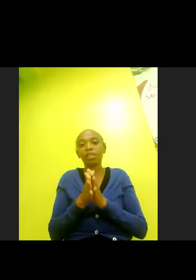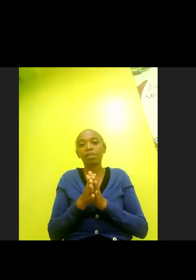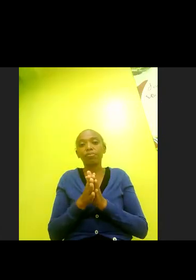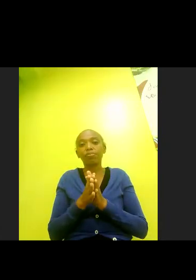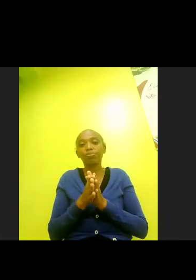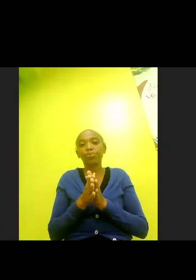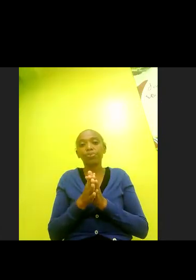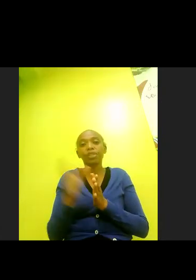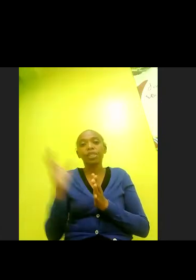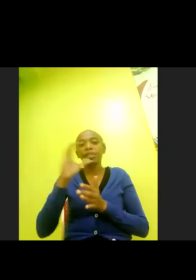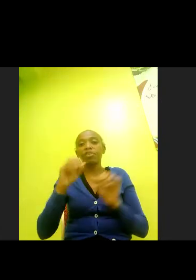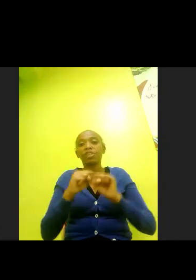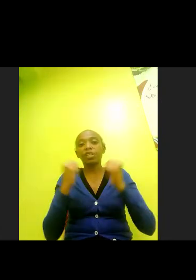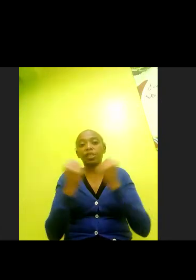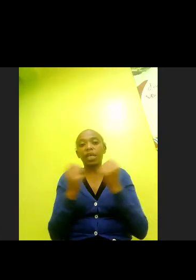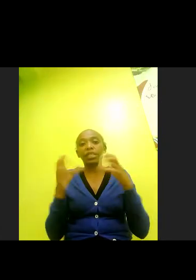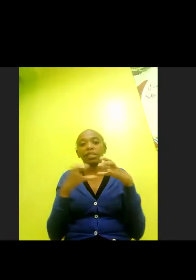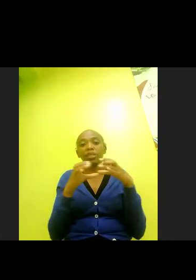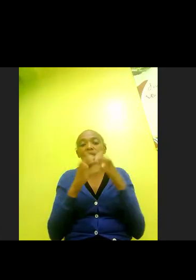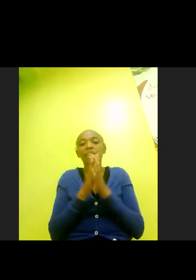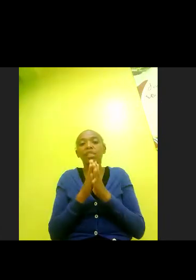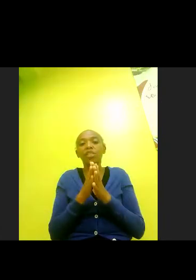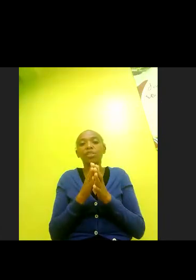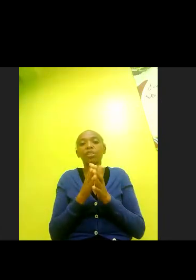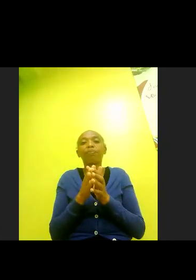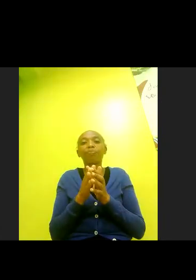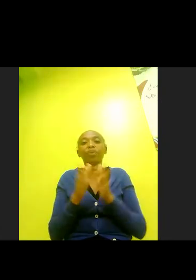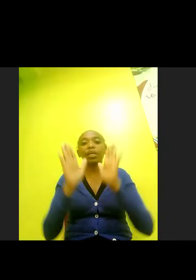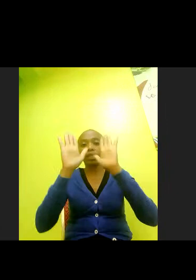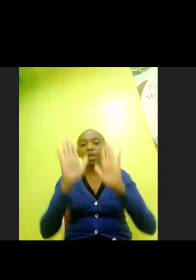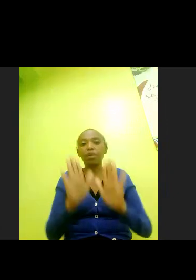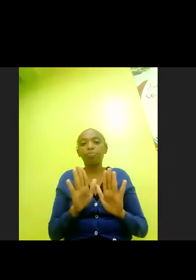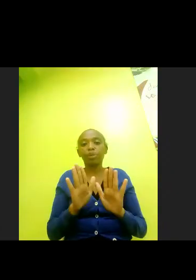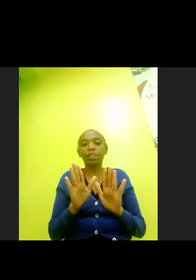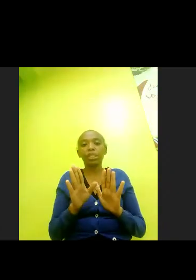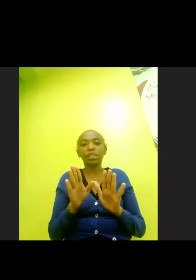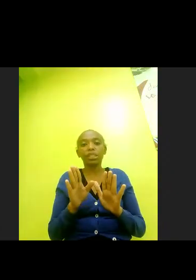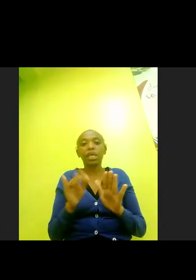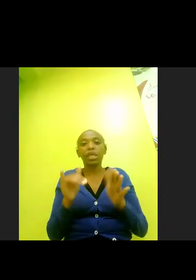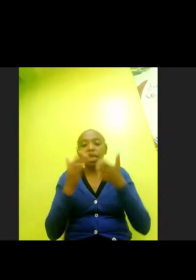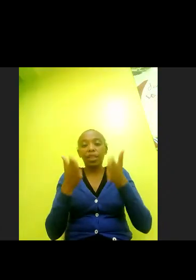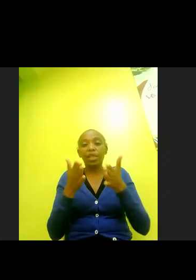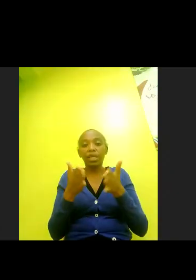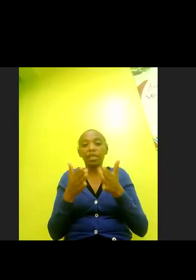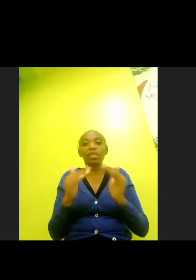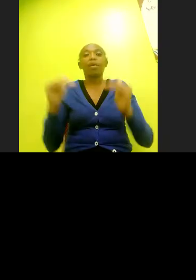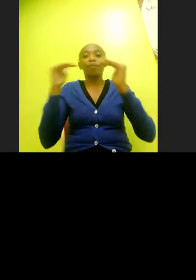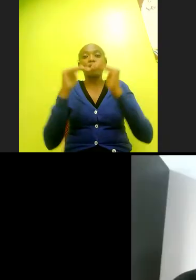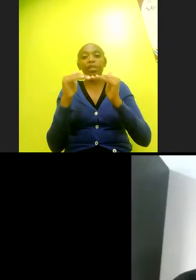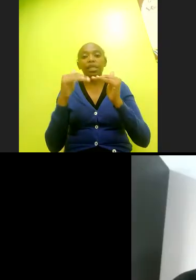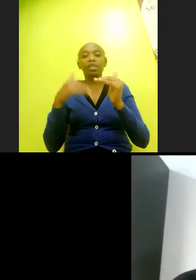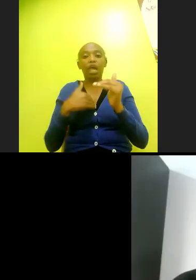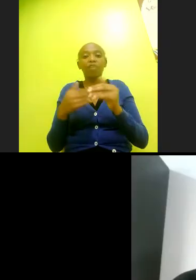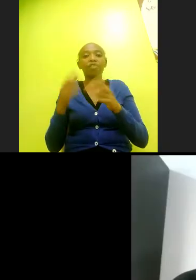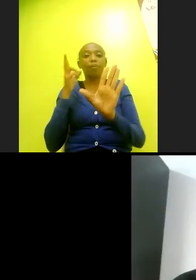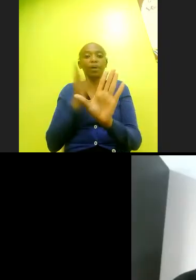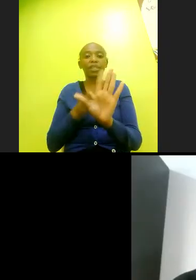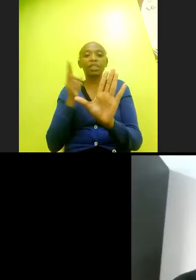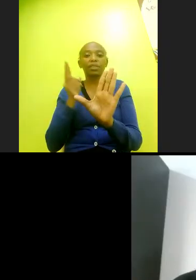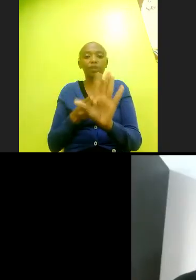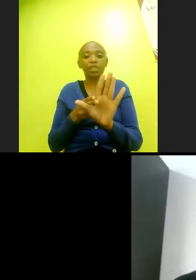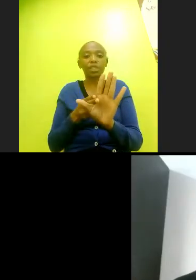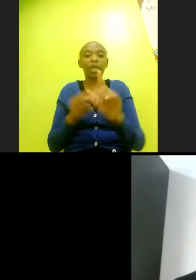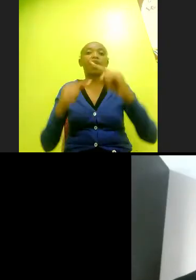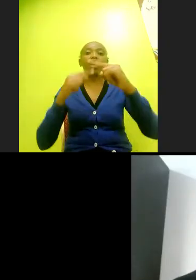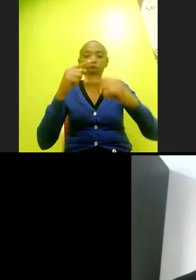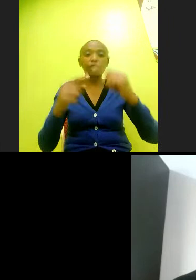civil society organization is the importance that these metrics had put on a participatory and ongoing process from